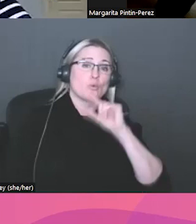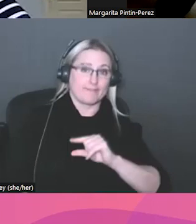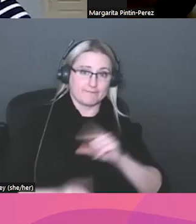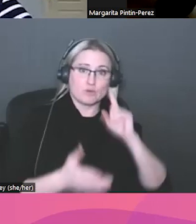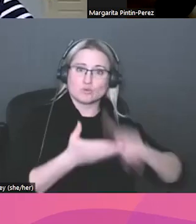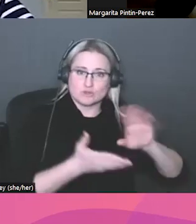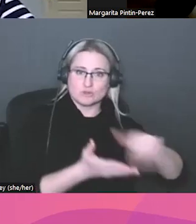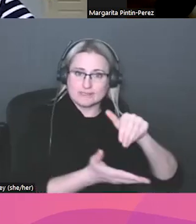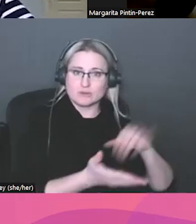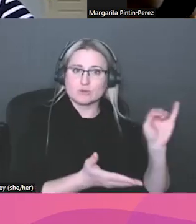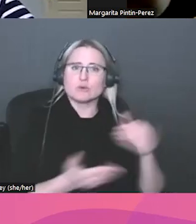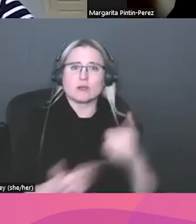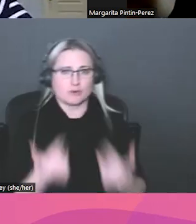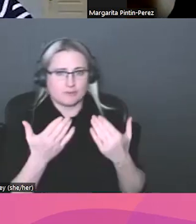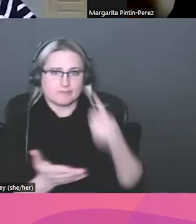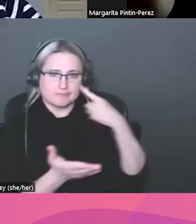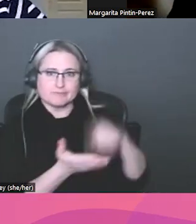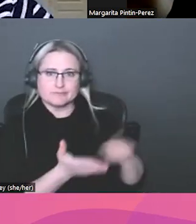recommend looking up.